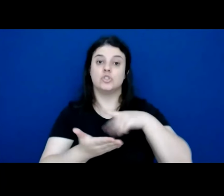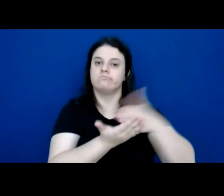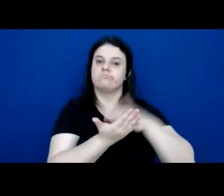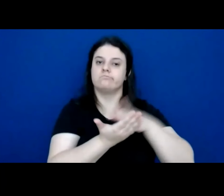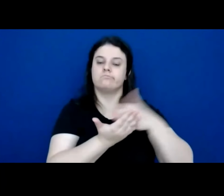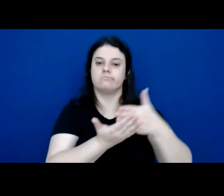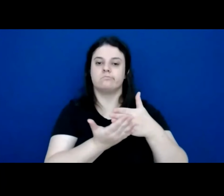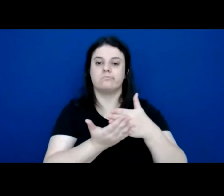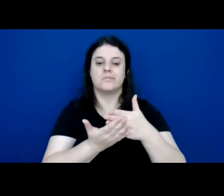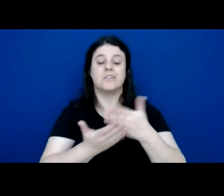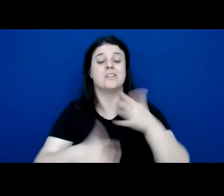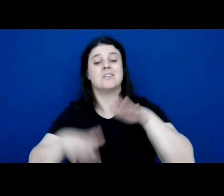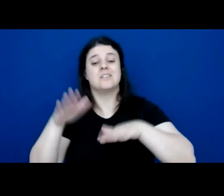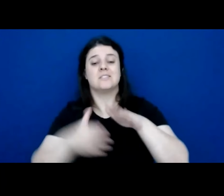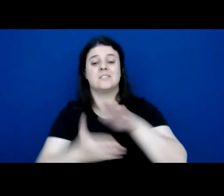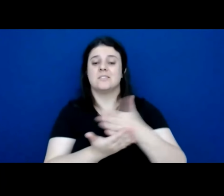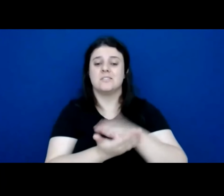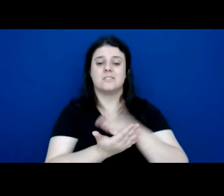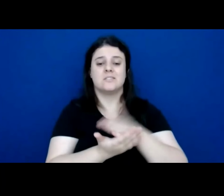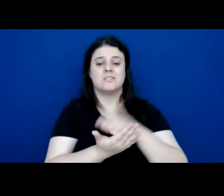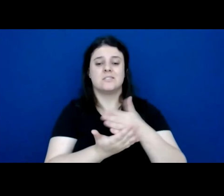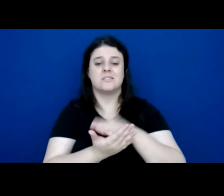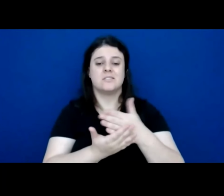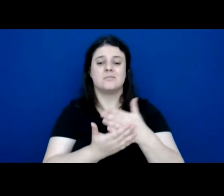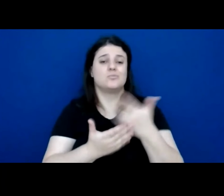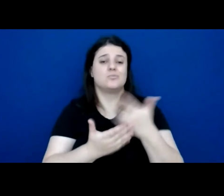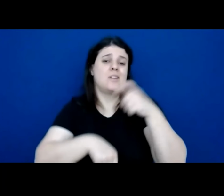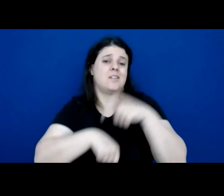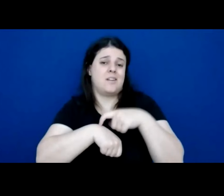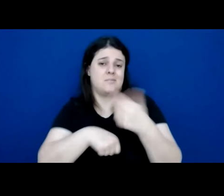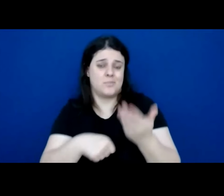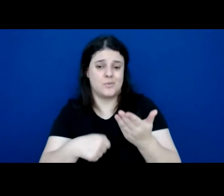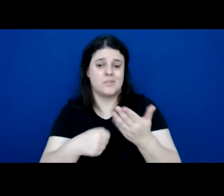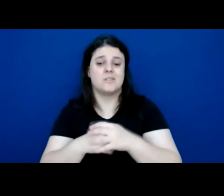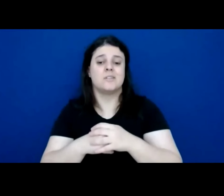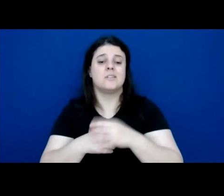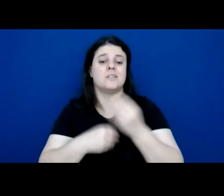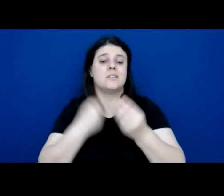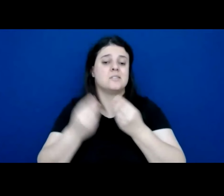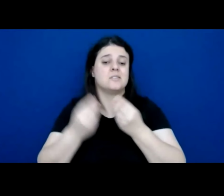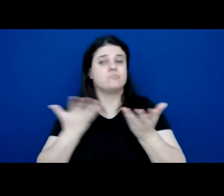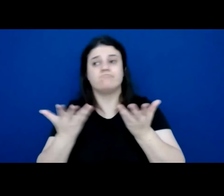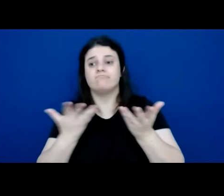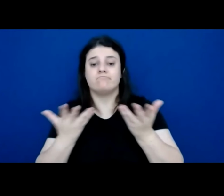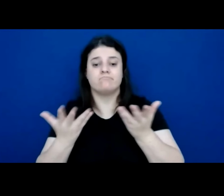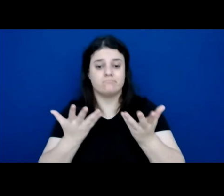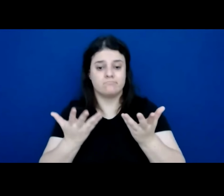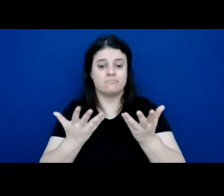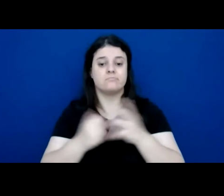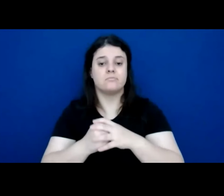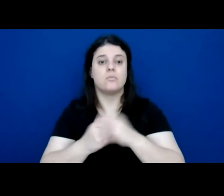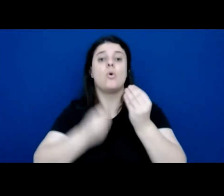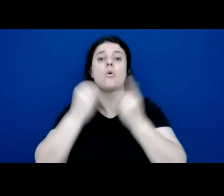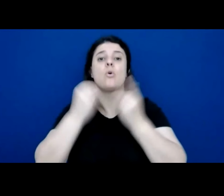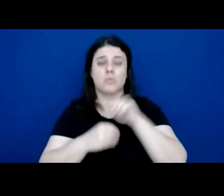But sometimes the interpreter, they didn't have time, so then they thought, well, leave it and let's see how we can do it